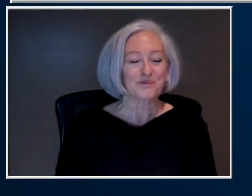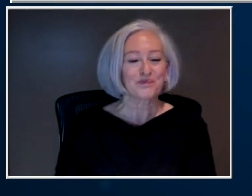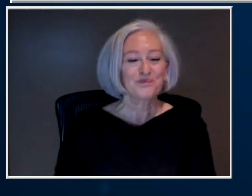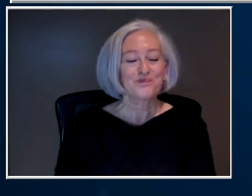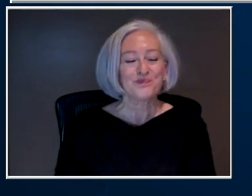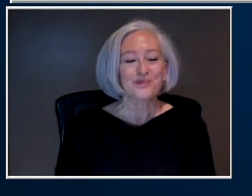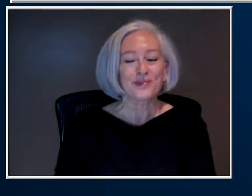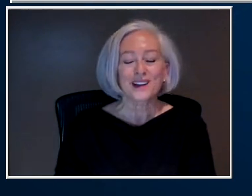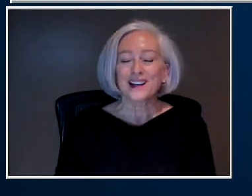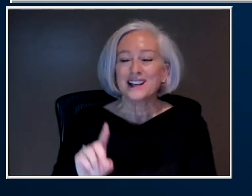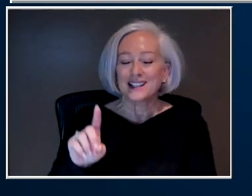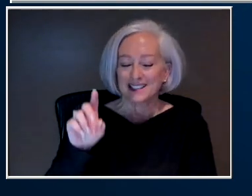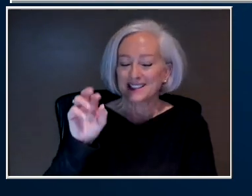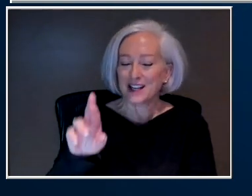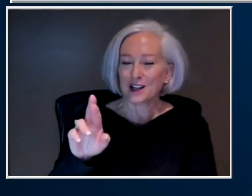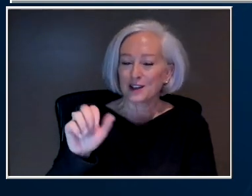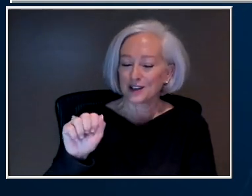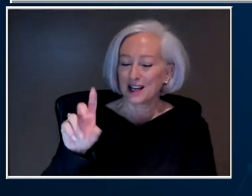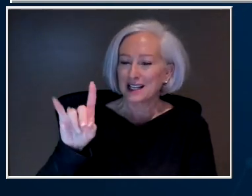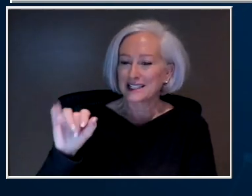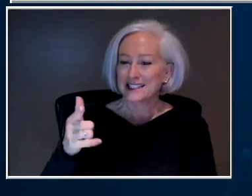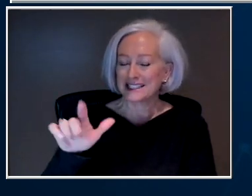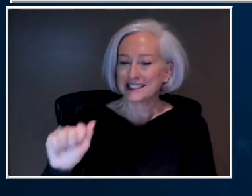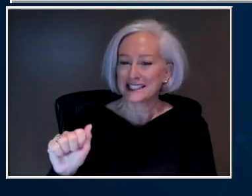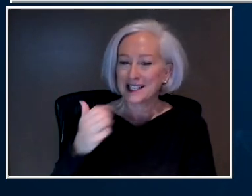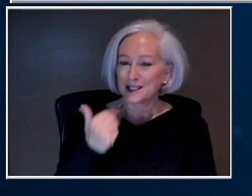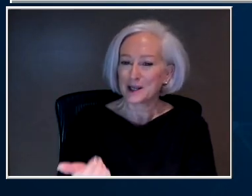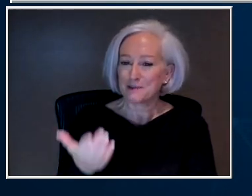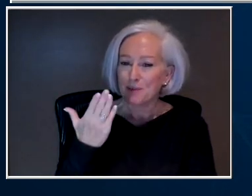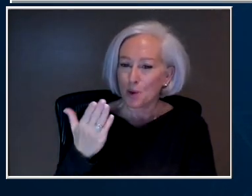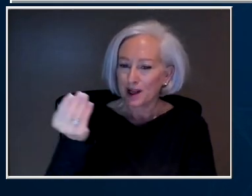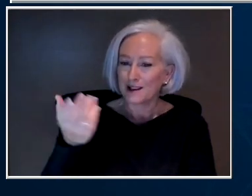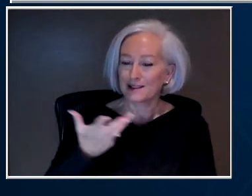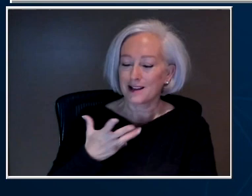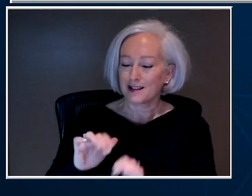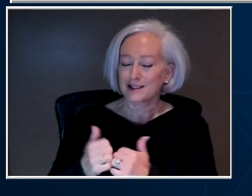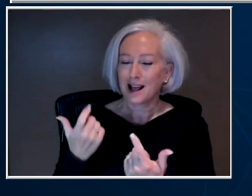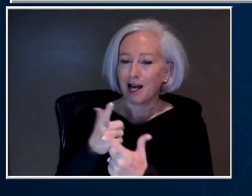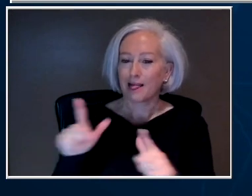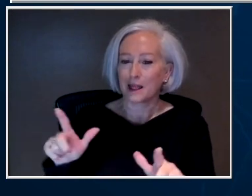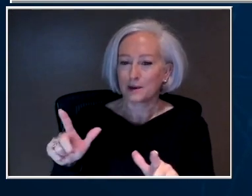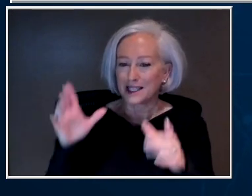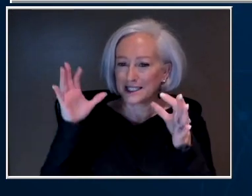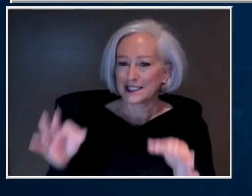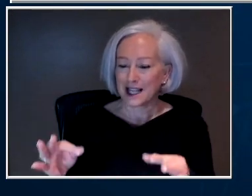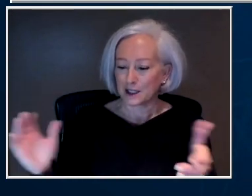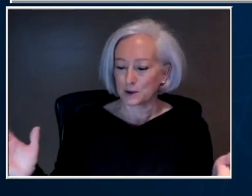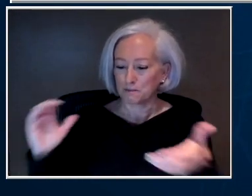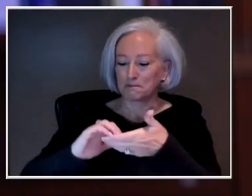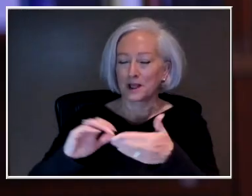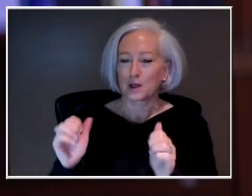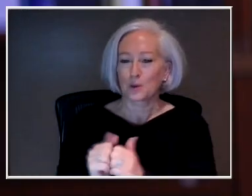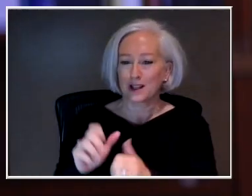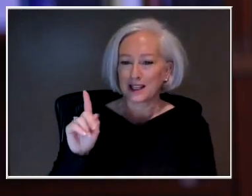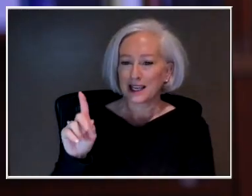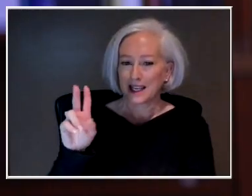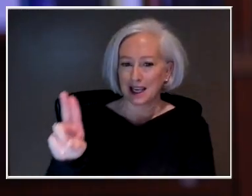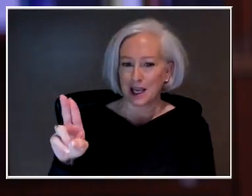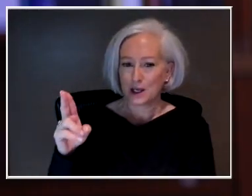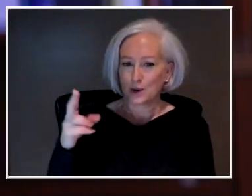morning. Tell us a little bit about how Liberty made the decision to partner with the University of Kansas Health System.